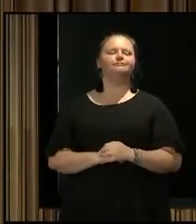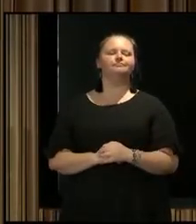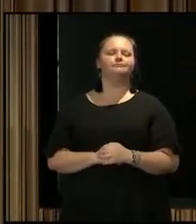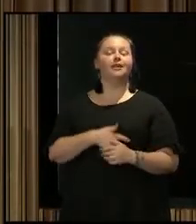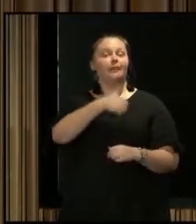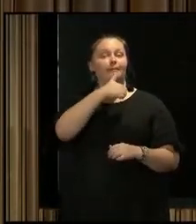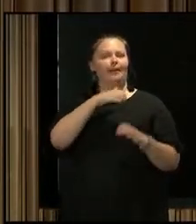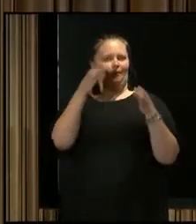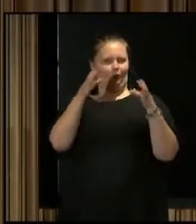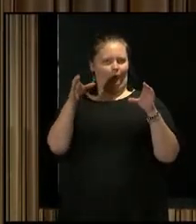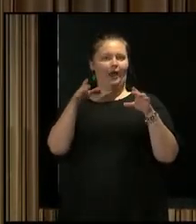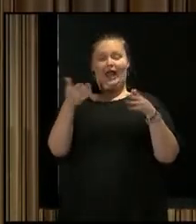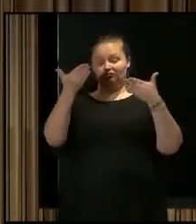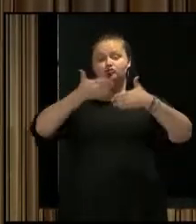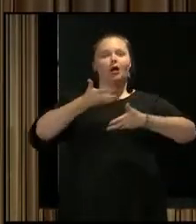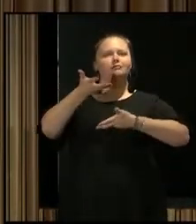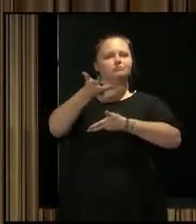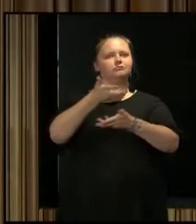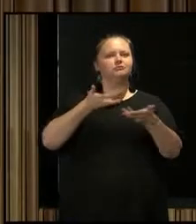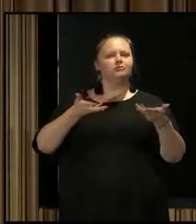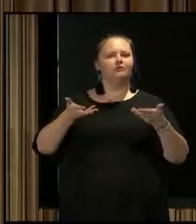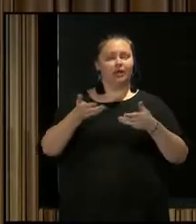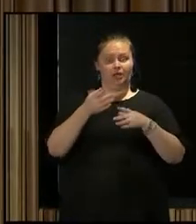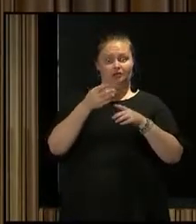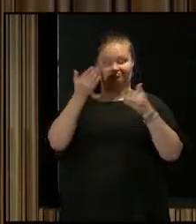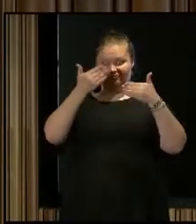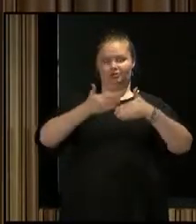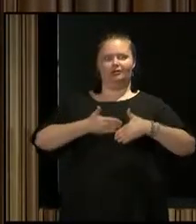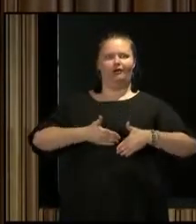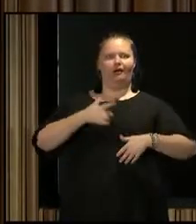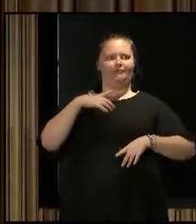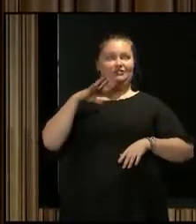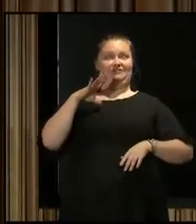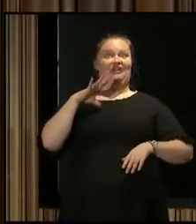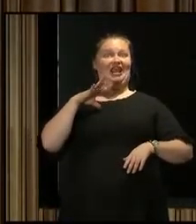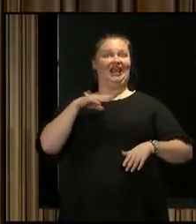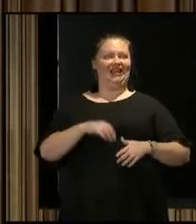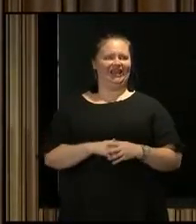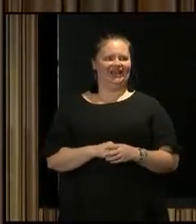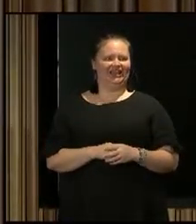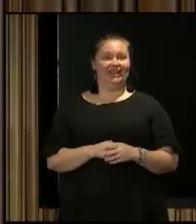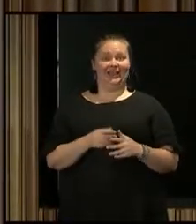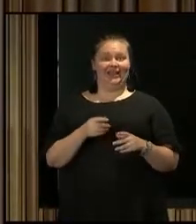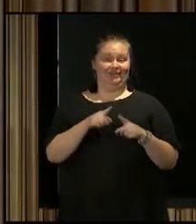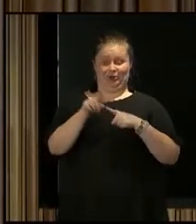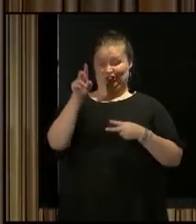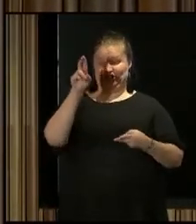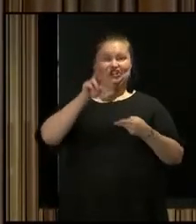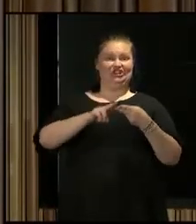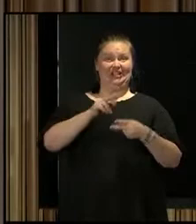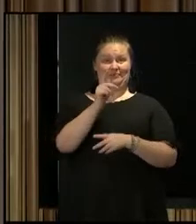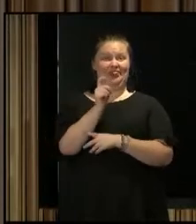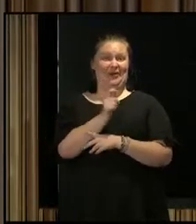Pub choir and tonight's conversation is definitely, and tonight especially, because it was free, so it's definitely the cheapest therapy that you can